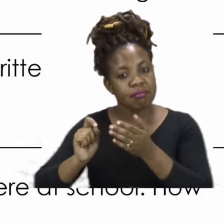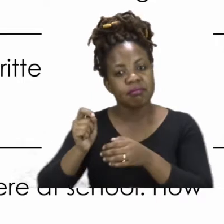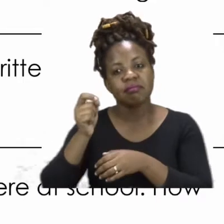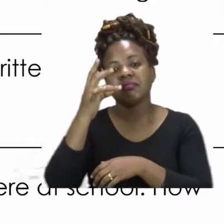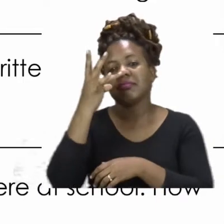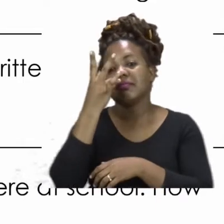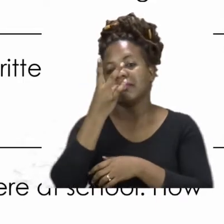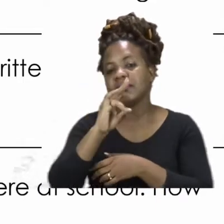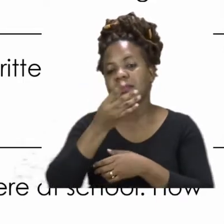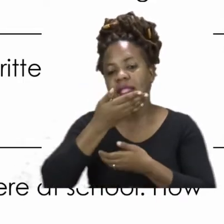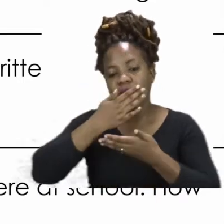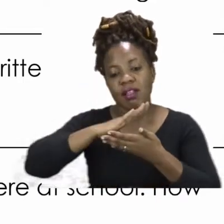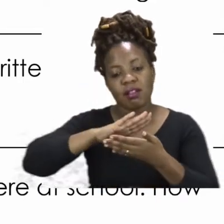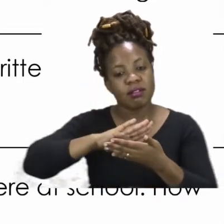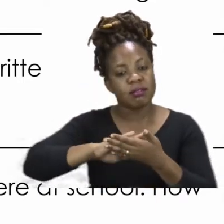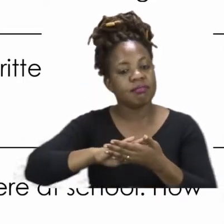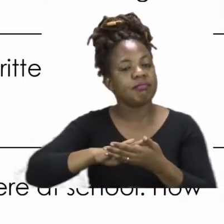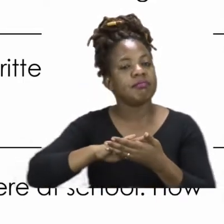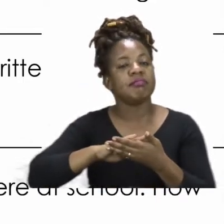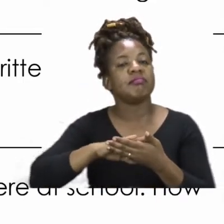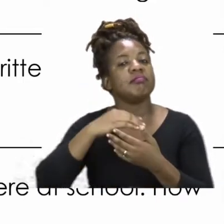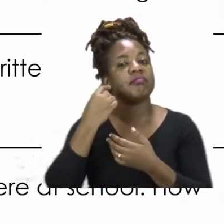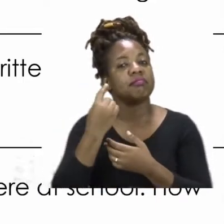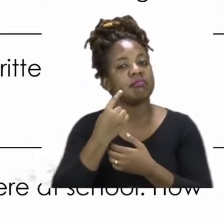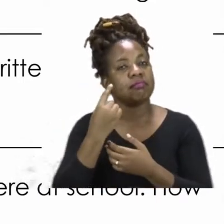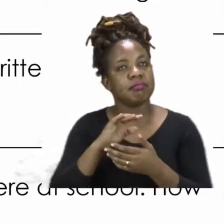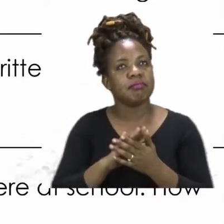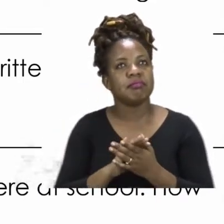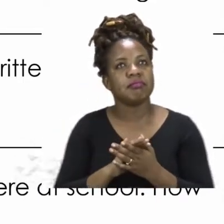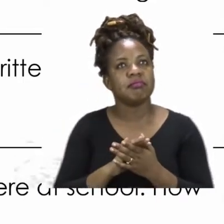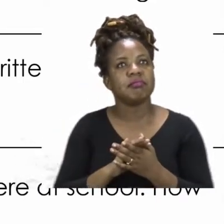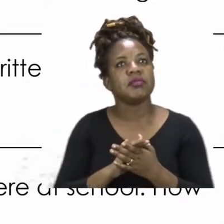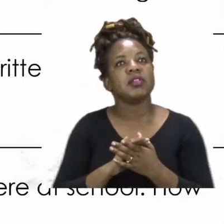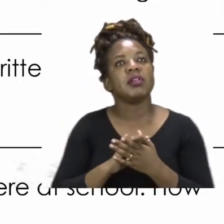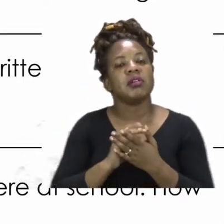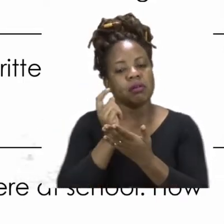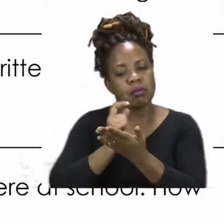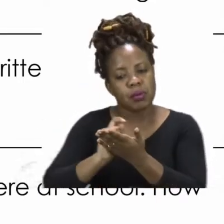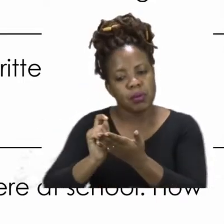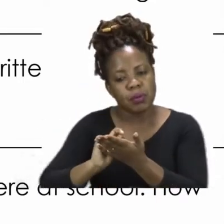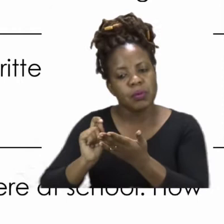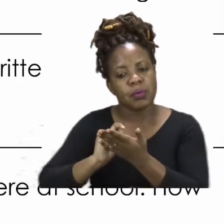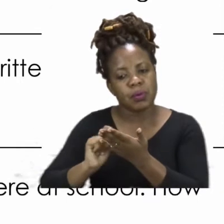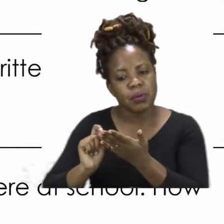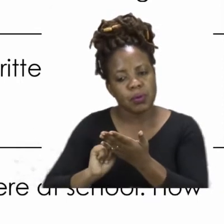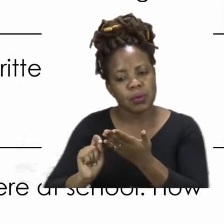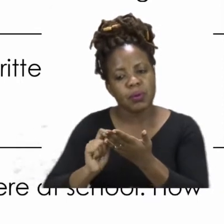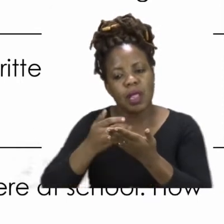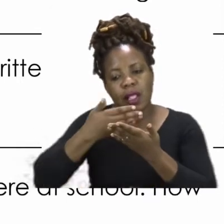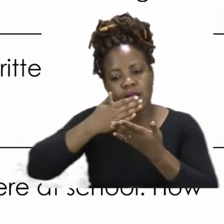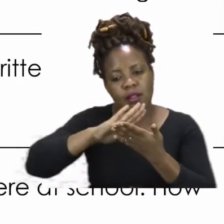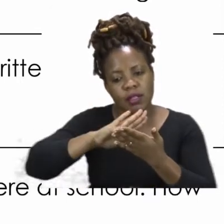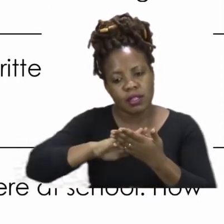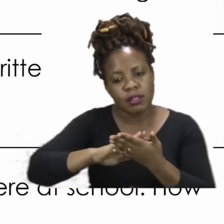How many more letters does Sam have to write?